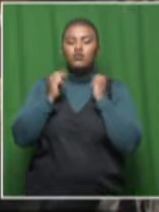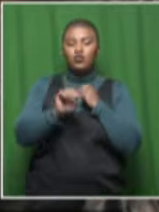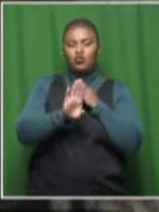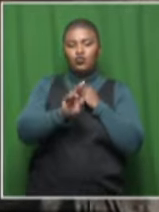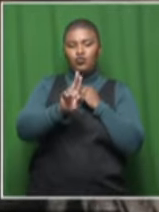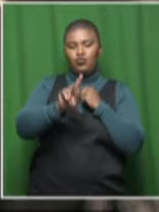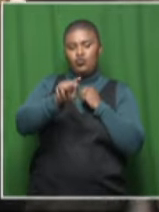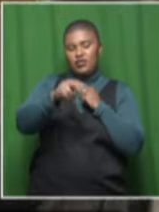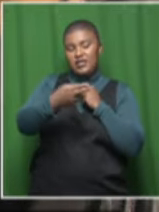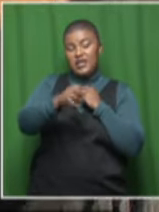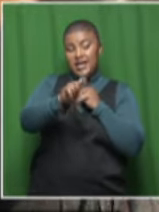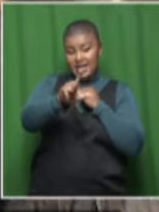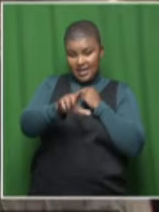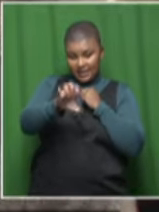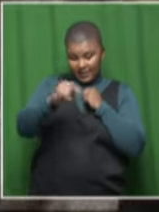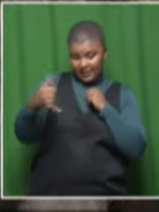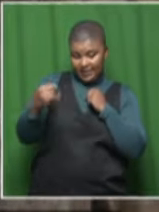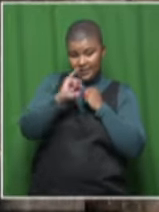Buthelezi khona manje.